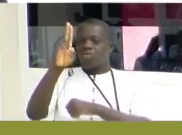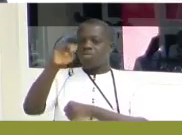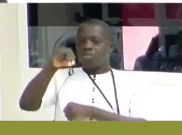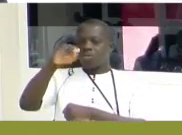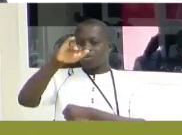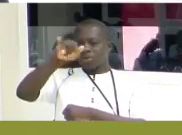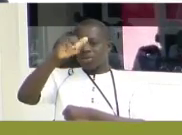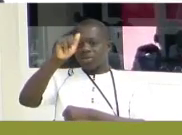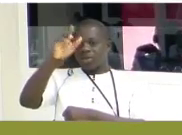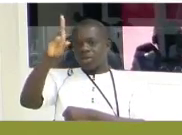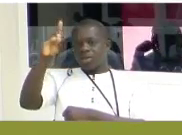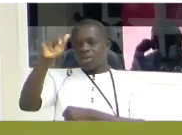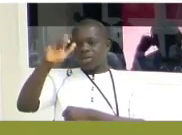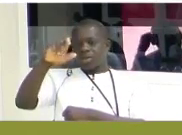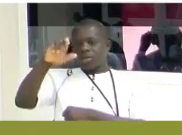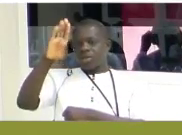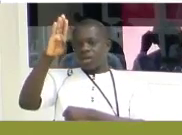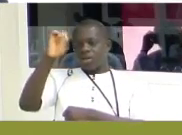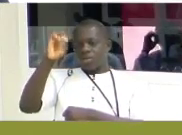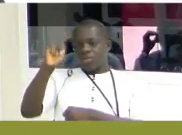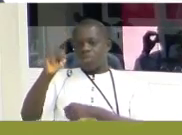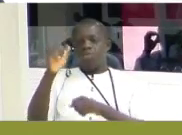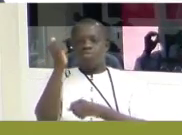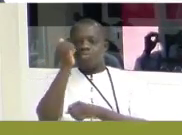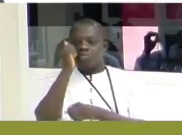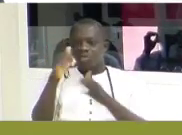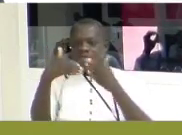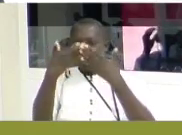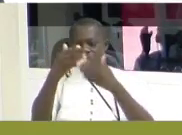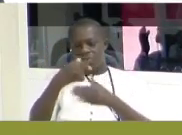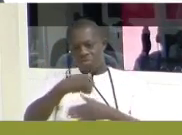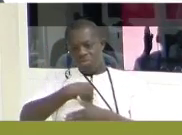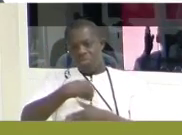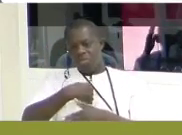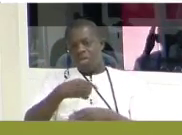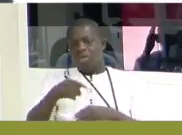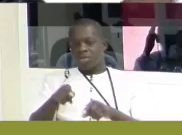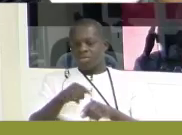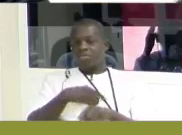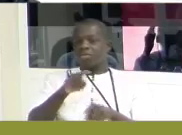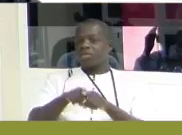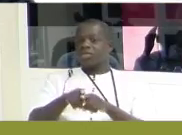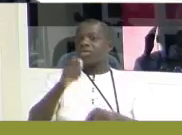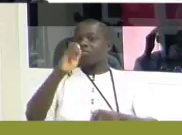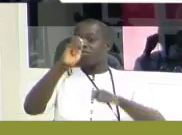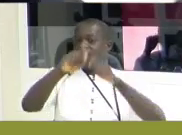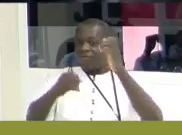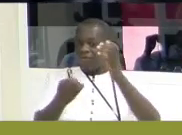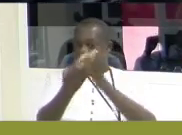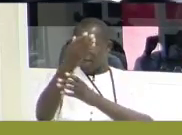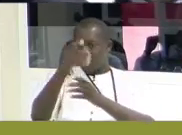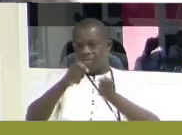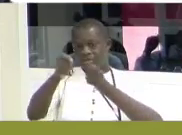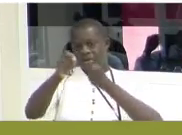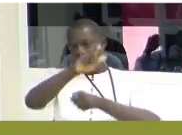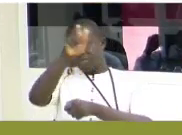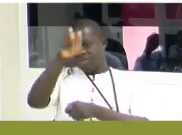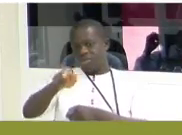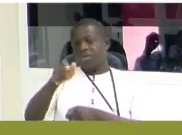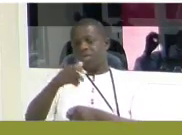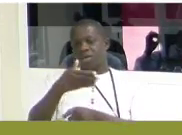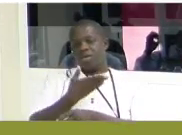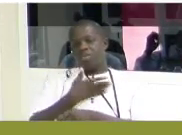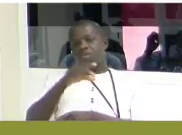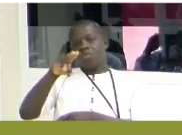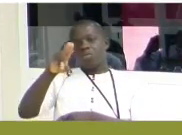So we were sitting outside. So we saw Buba came with Musa Jame and one Amadou Diouf. Amadou